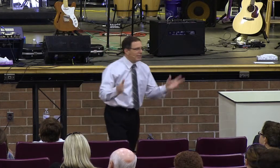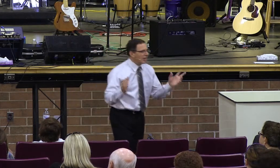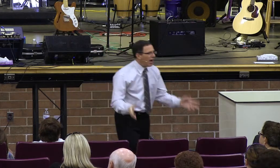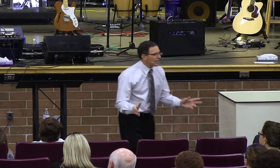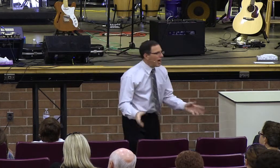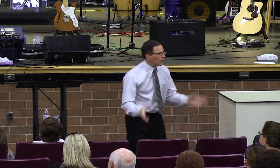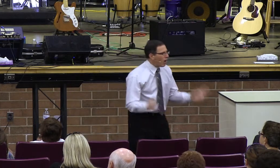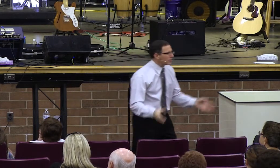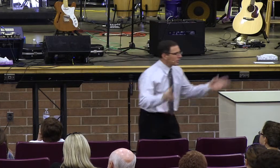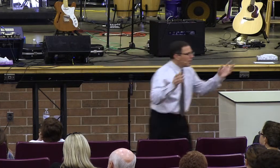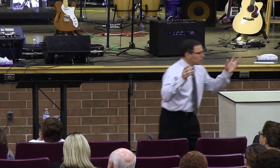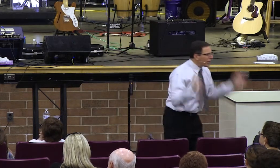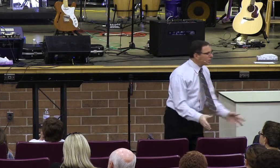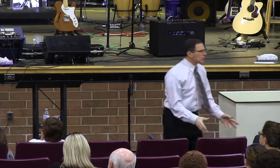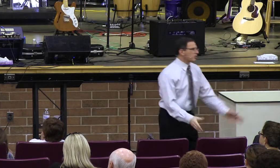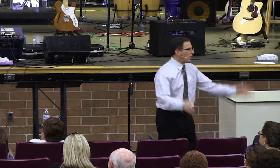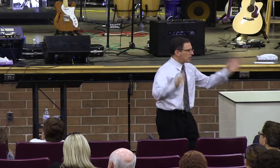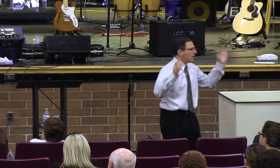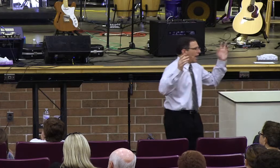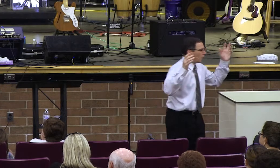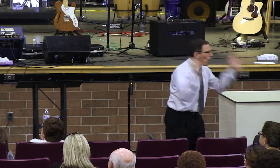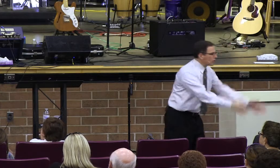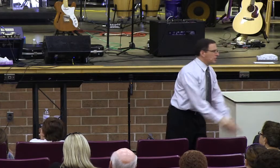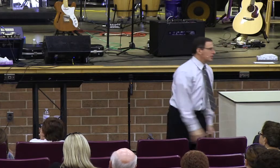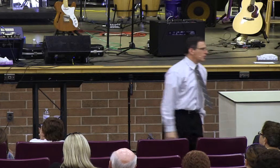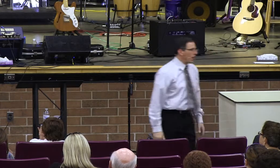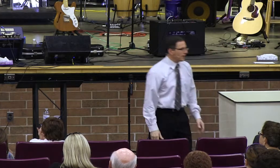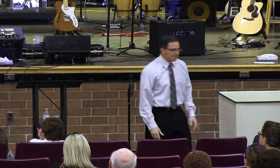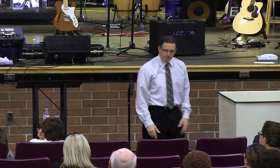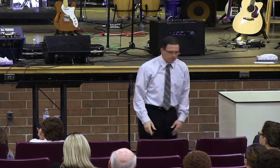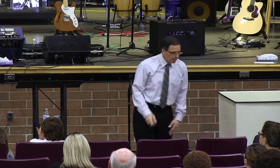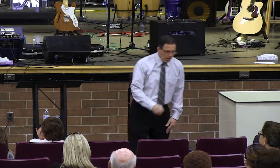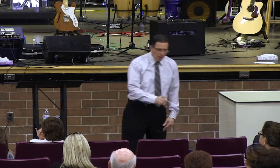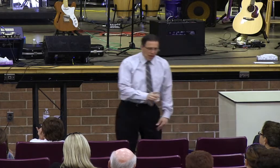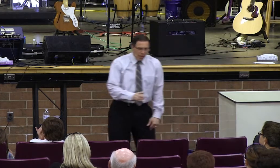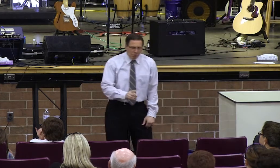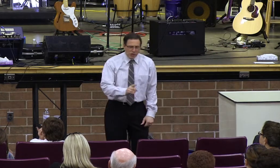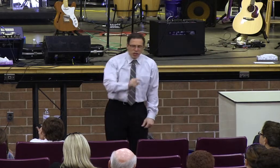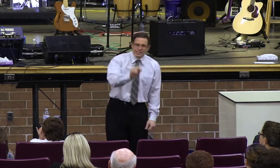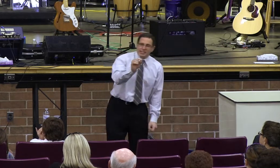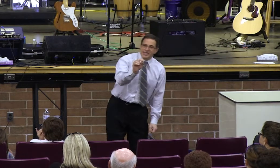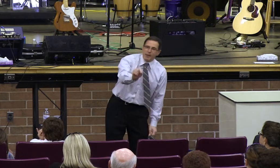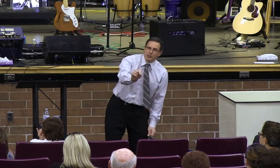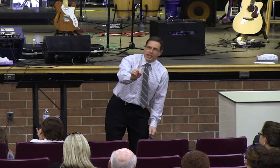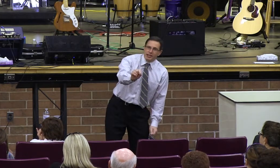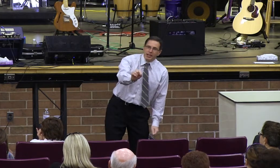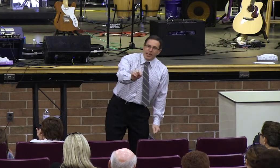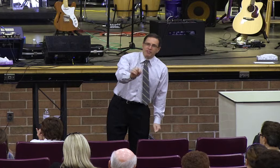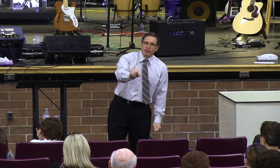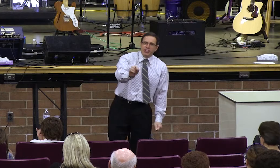loving caring kind God who wants to bring you to the cross and wash your sins away but you're in